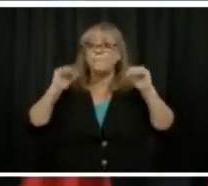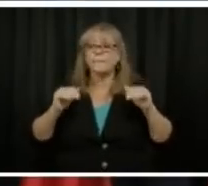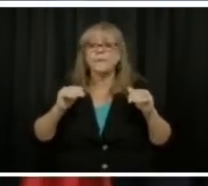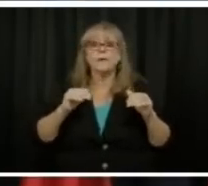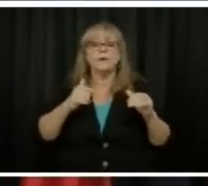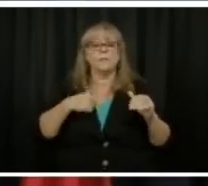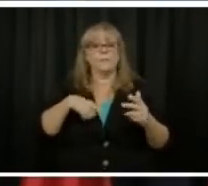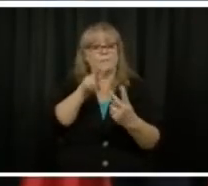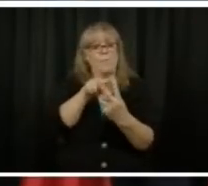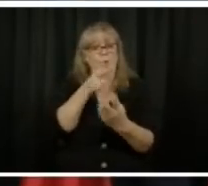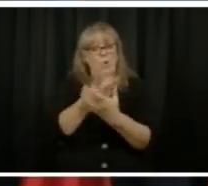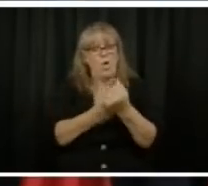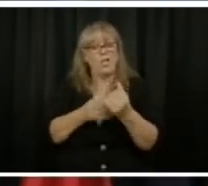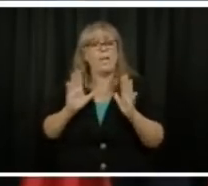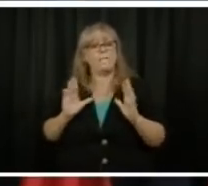very